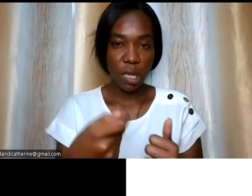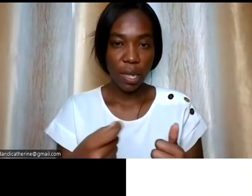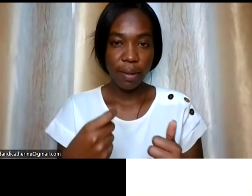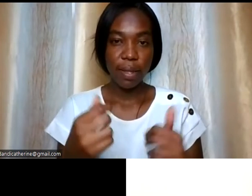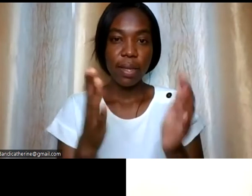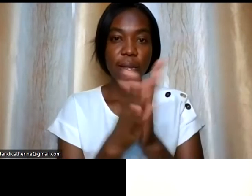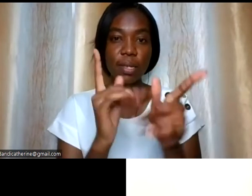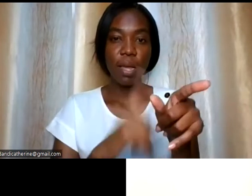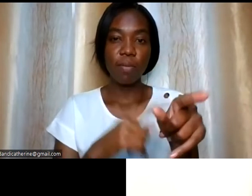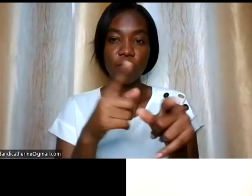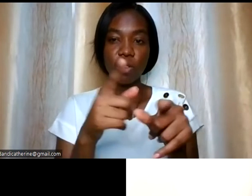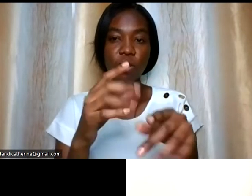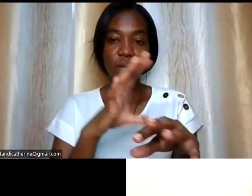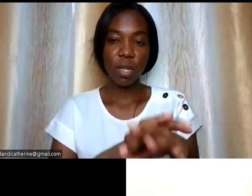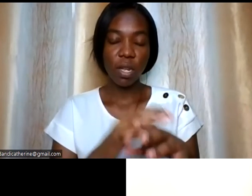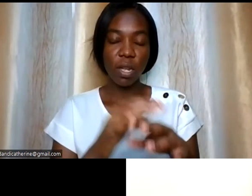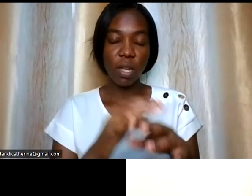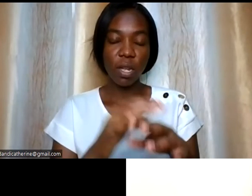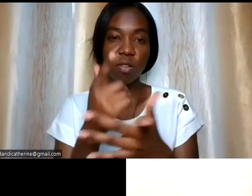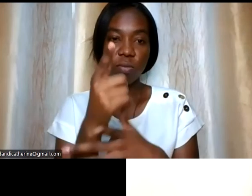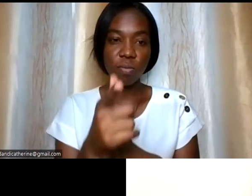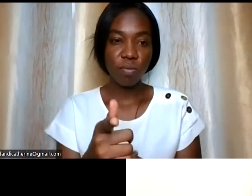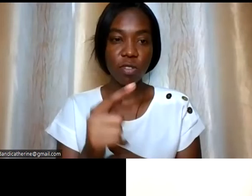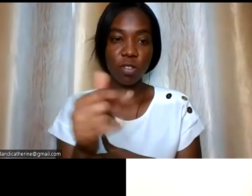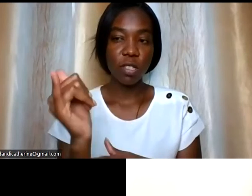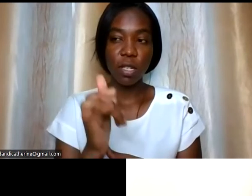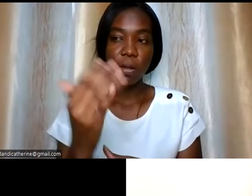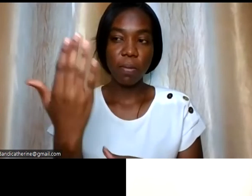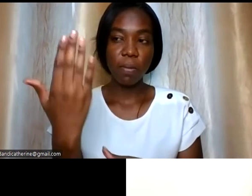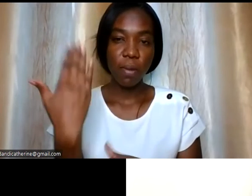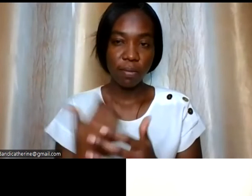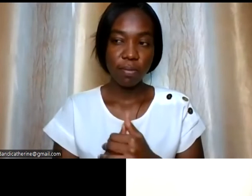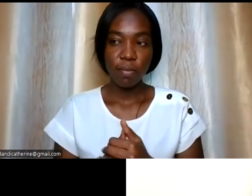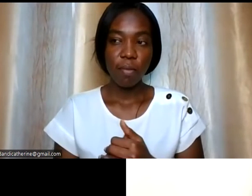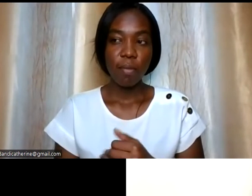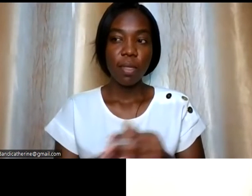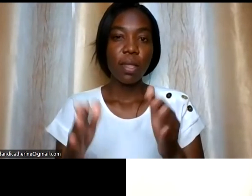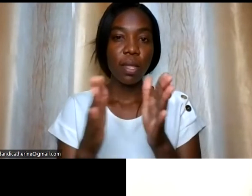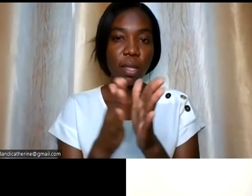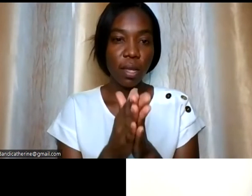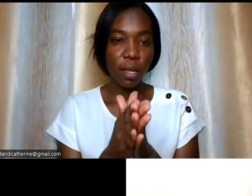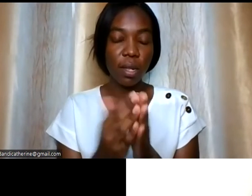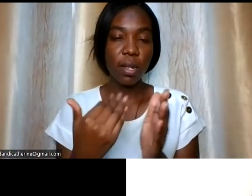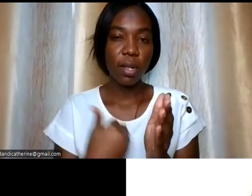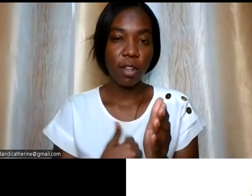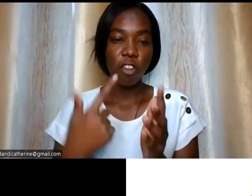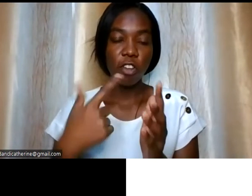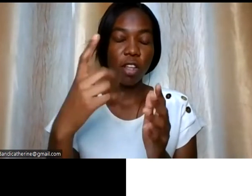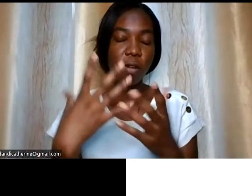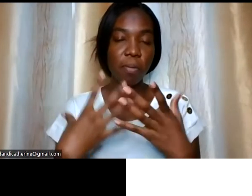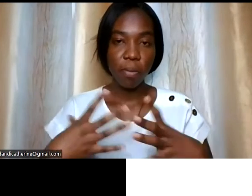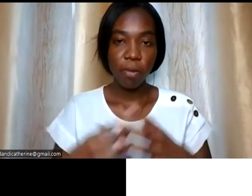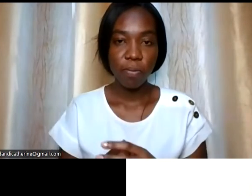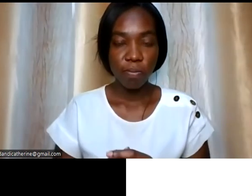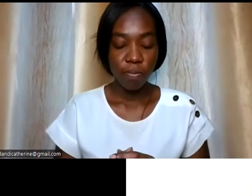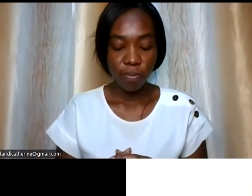you, accept the reality, step back. But above all, surround yourself with the right people. My